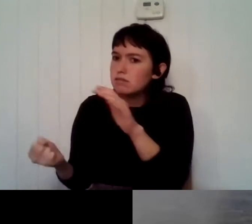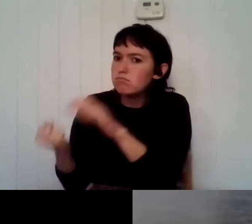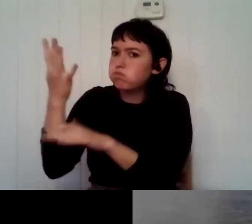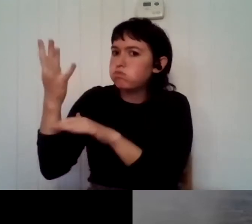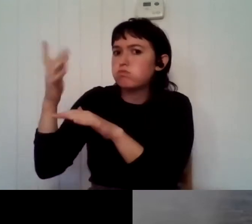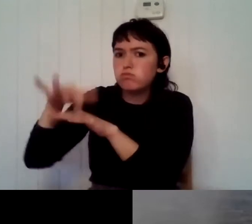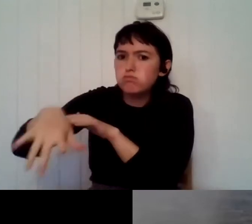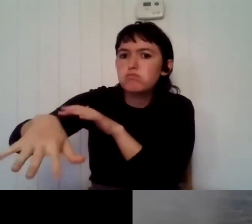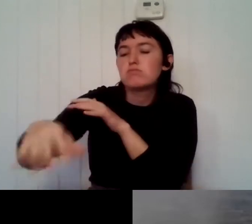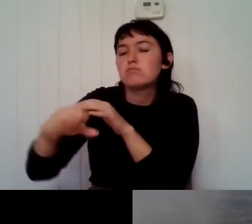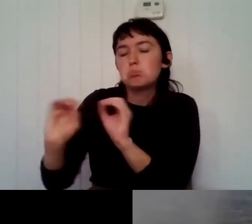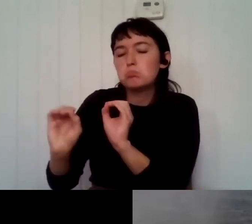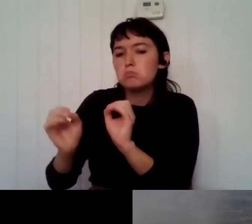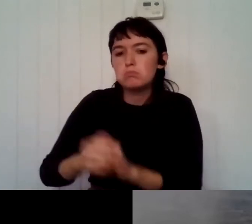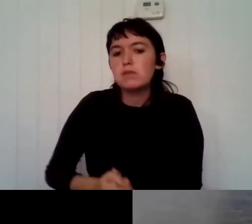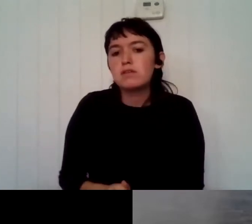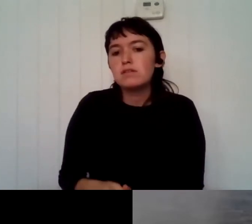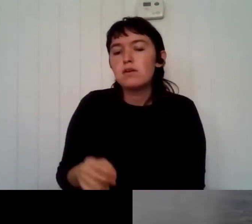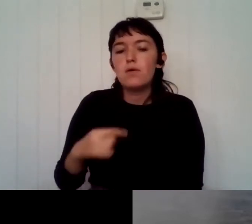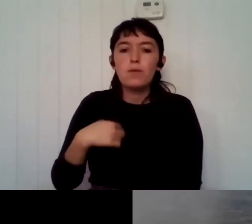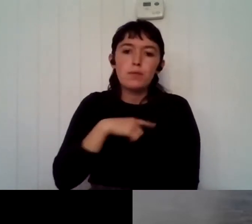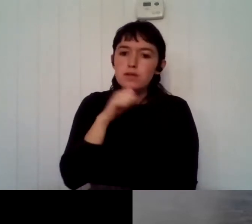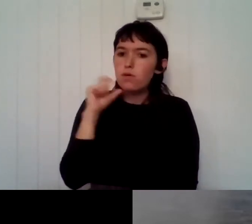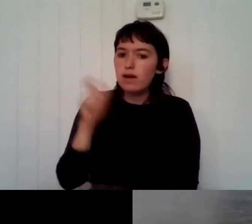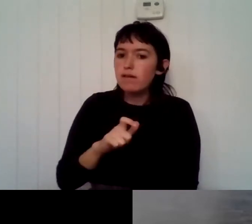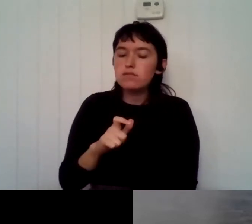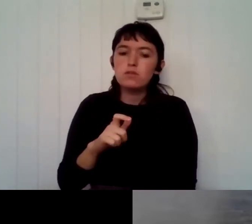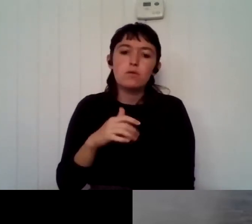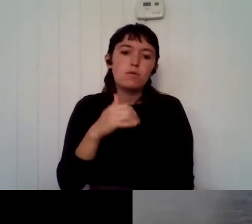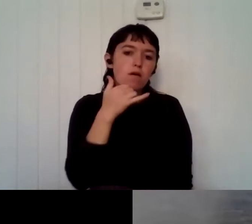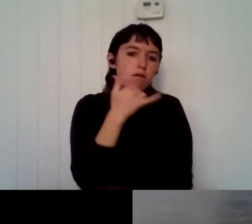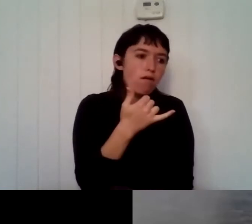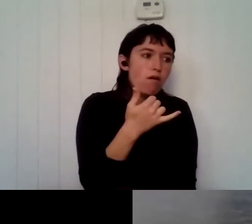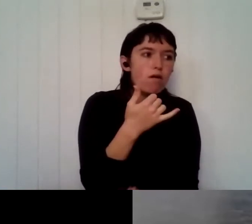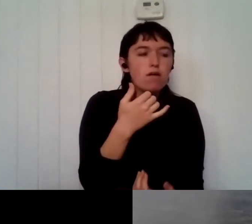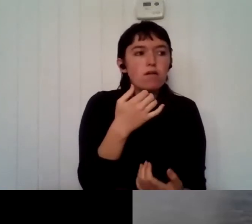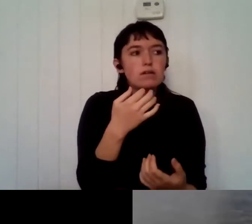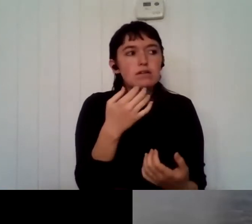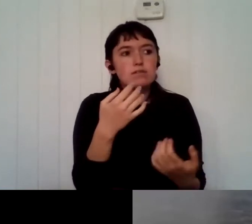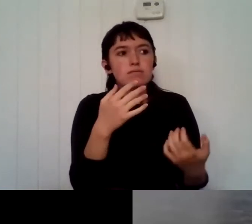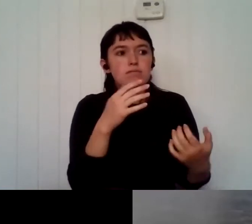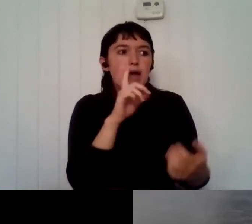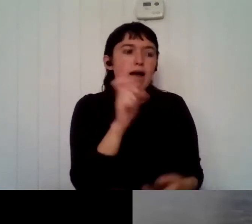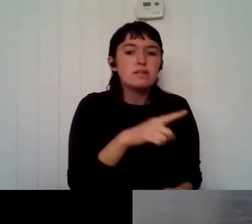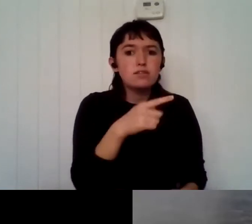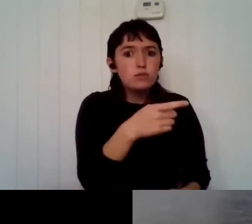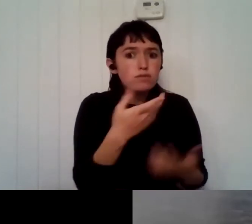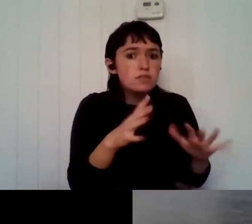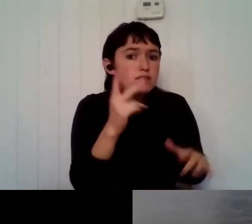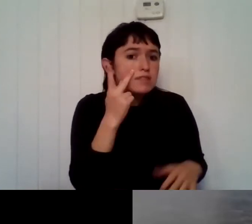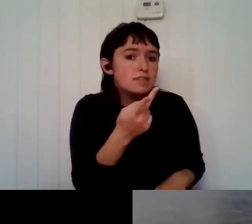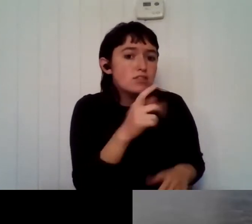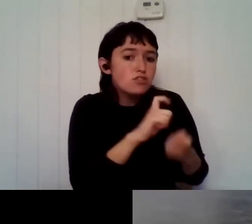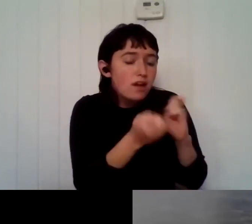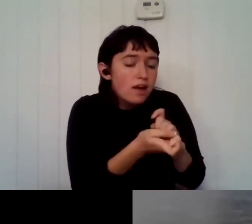we didn't have to every day call them and say, hey, did you see any changes during the night? But